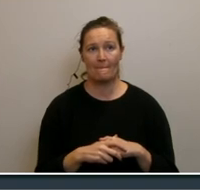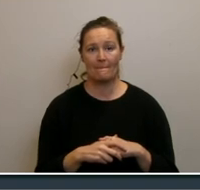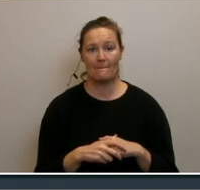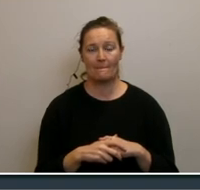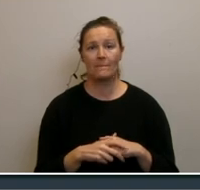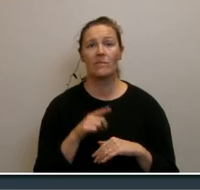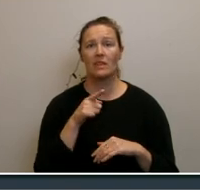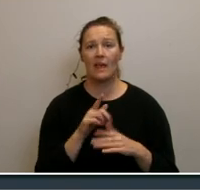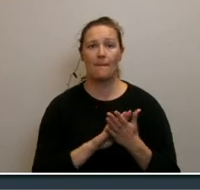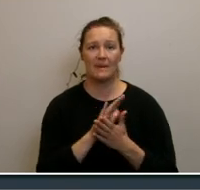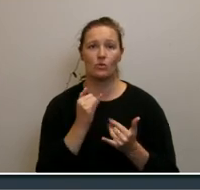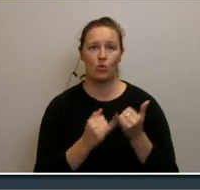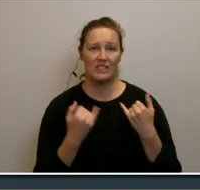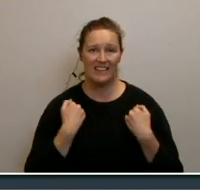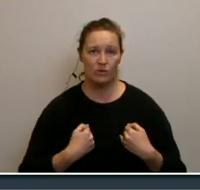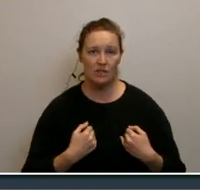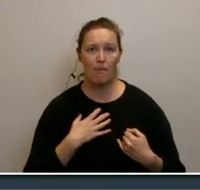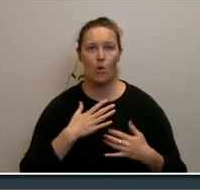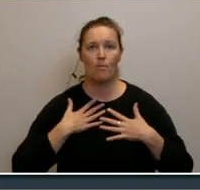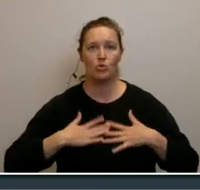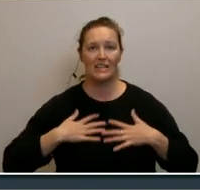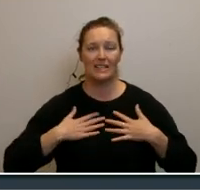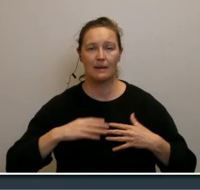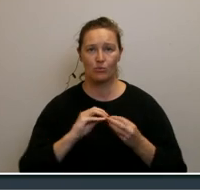impact on increased illness, increased respiratory issues.